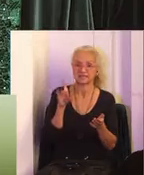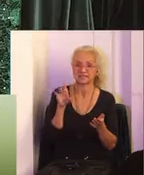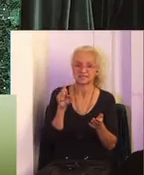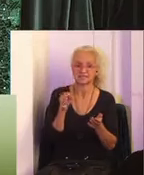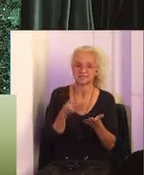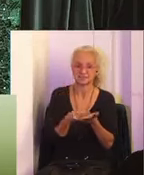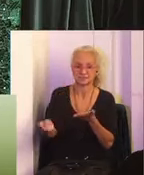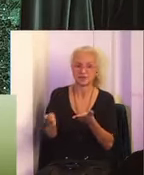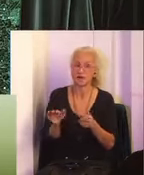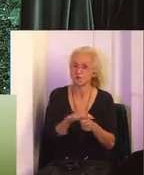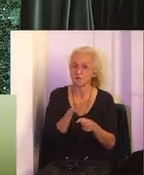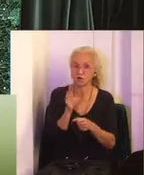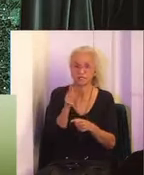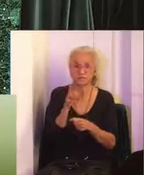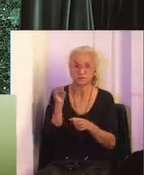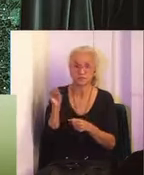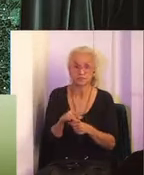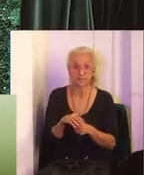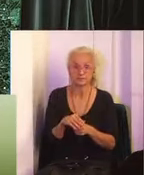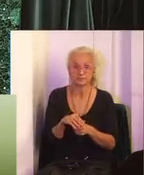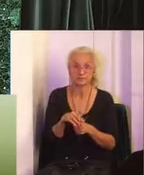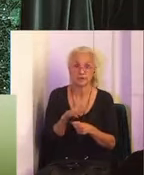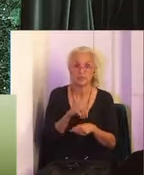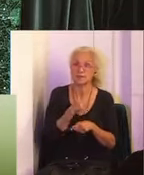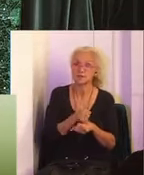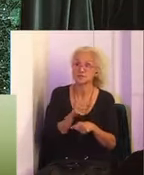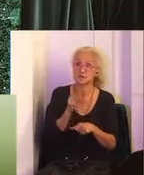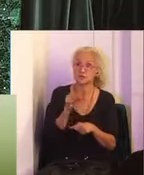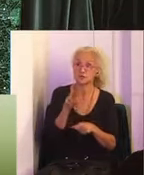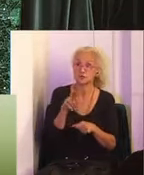A full 10% on the gross.